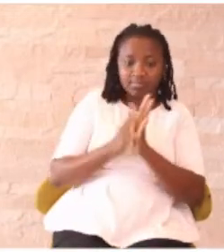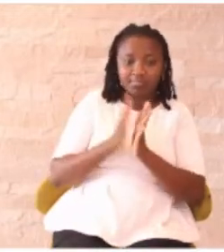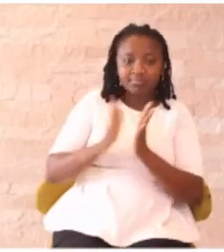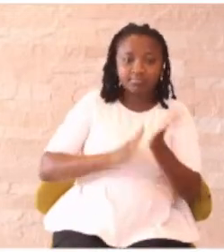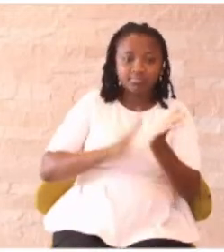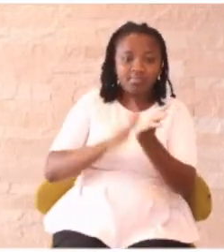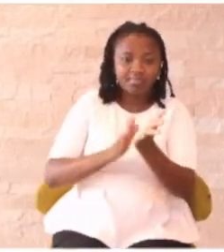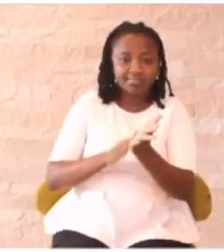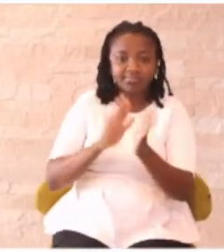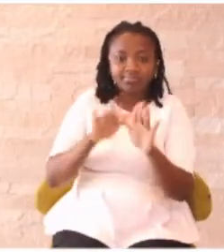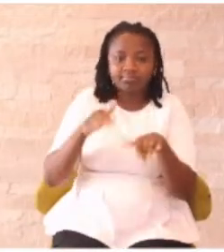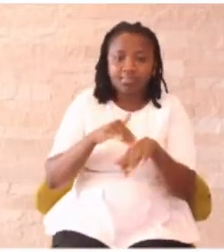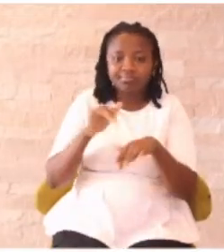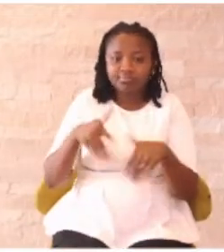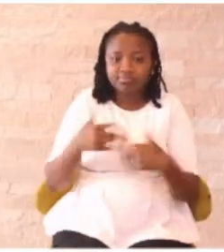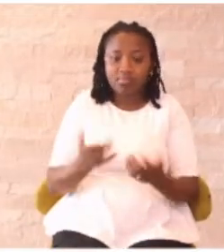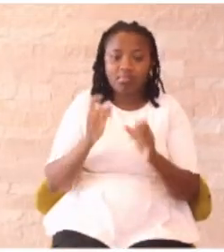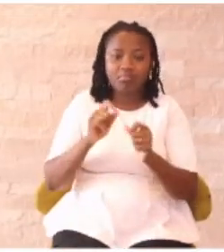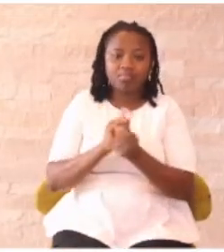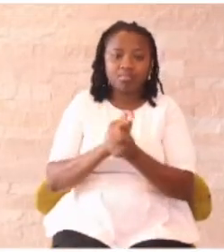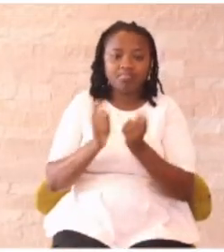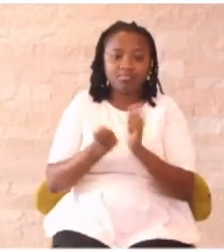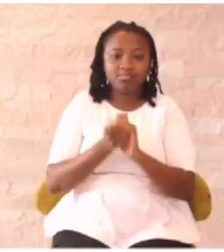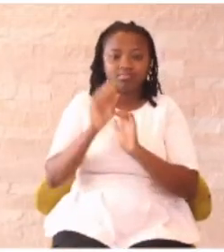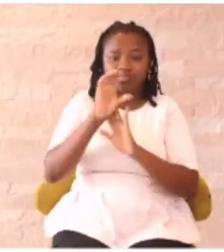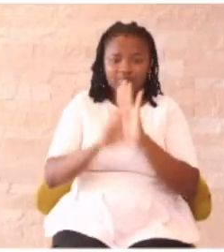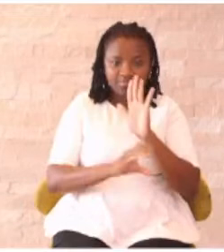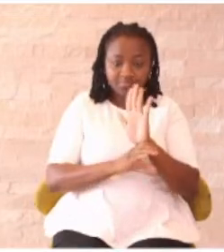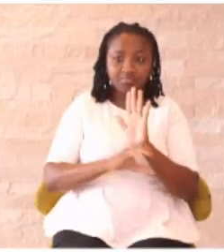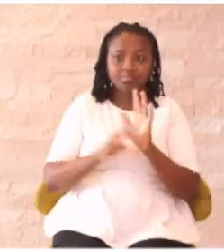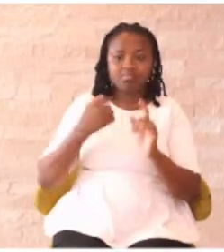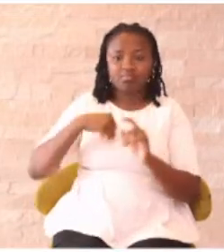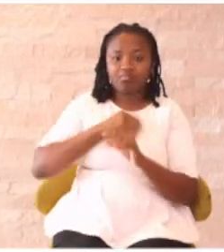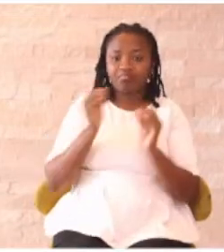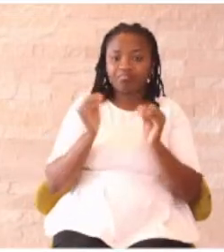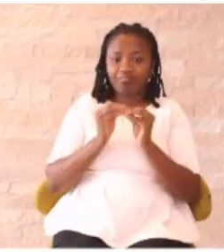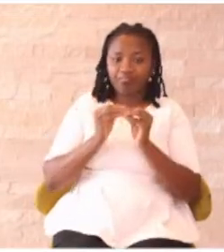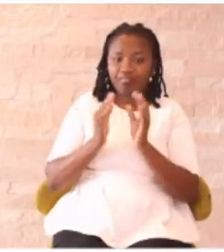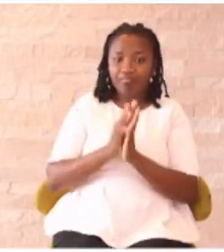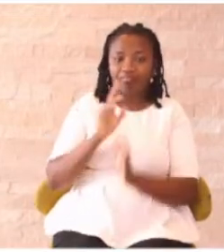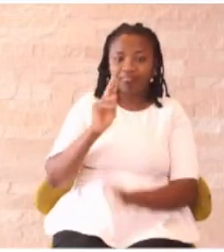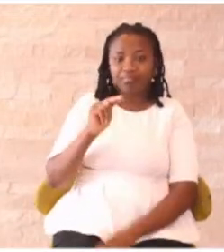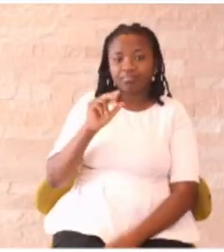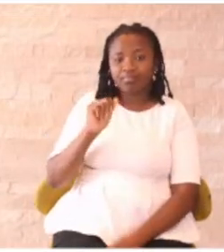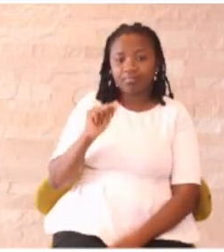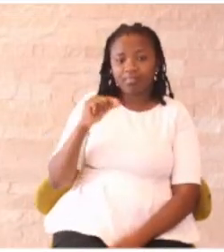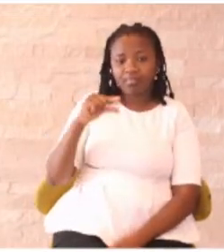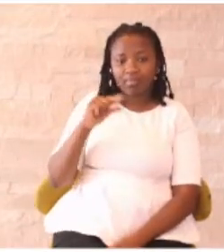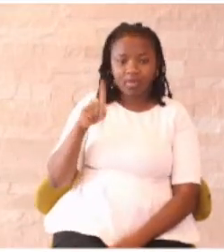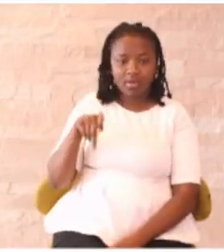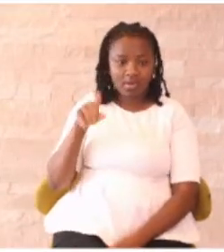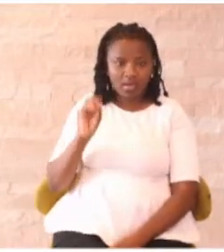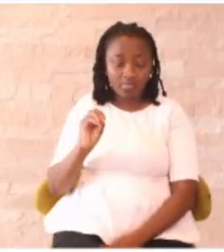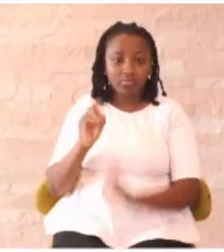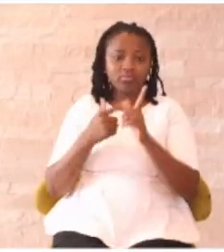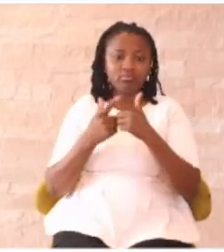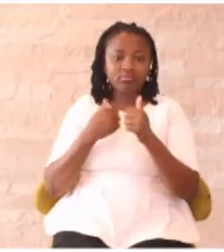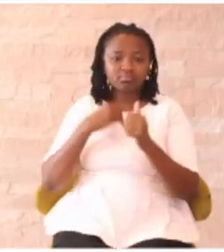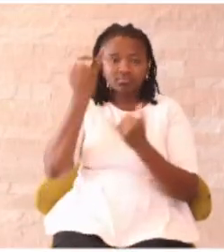suggestions on how to amend the constitution. So we met with NADCO and we presented our initial thoughts